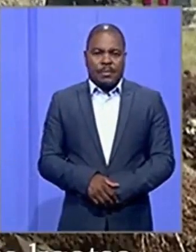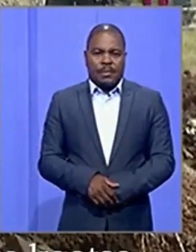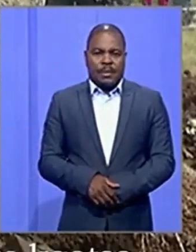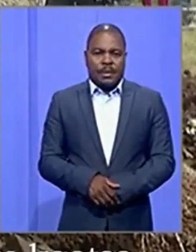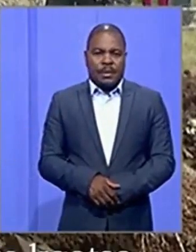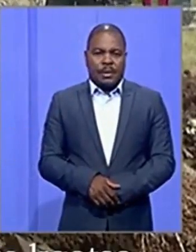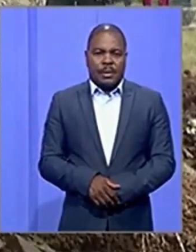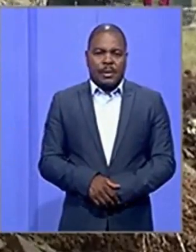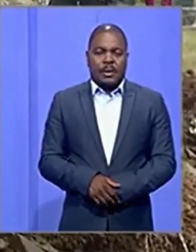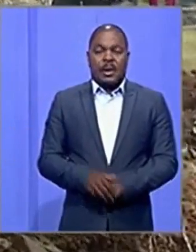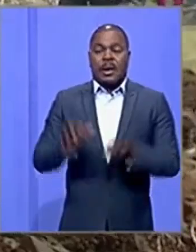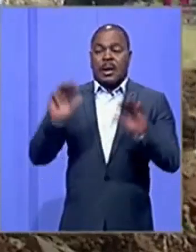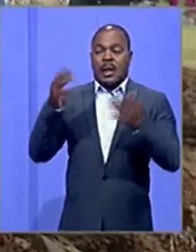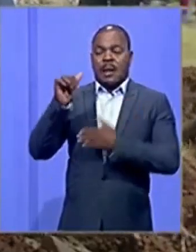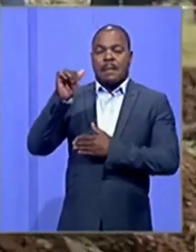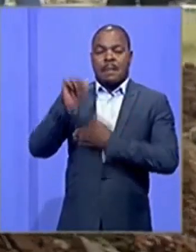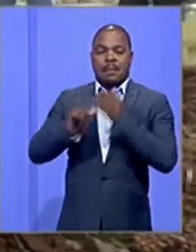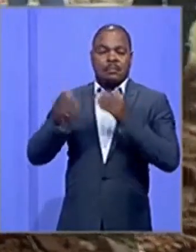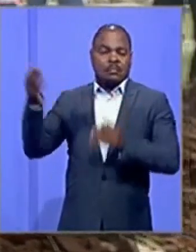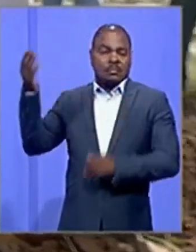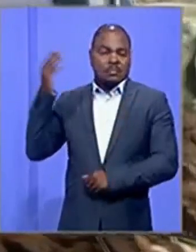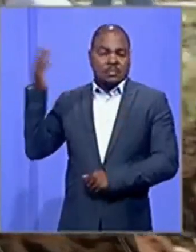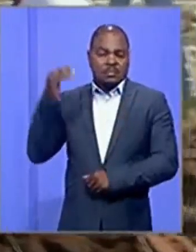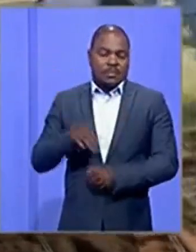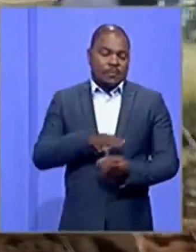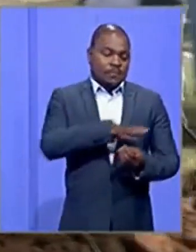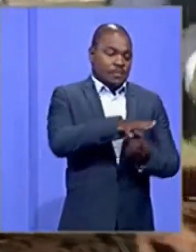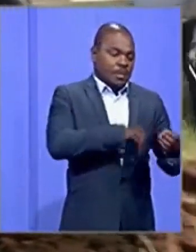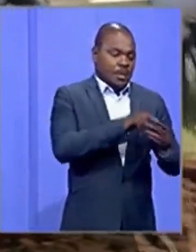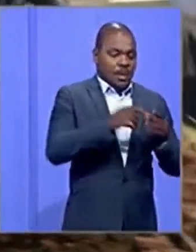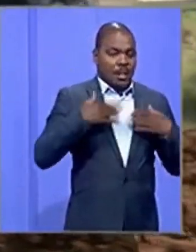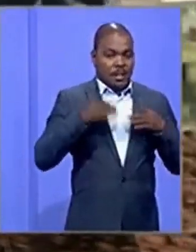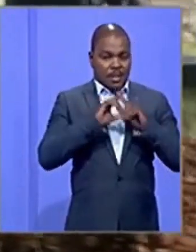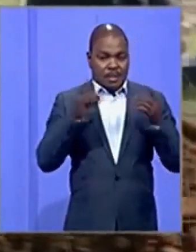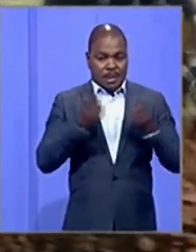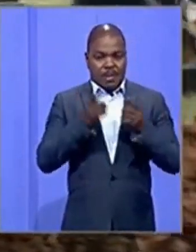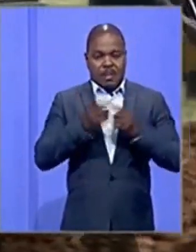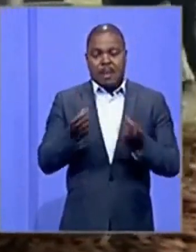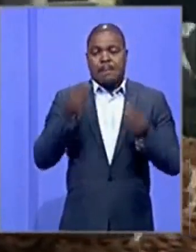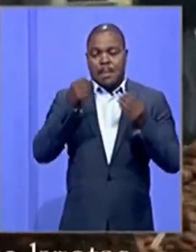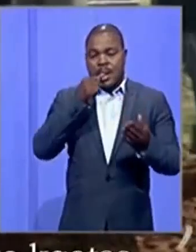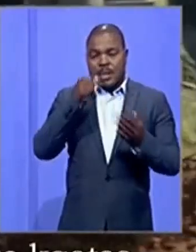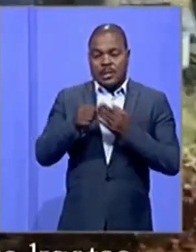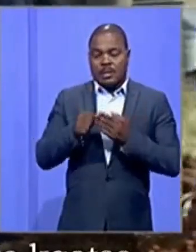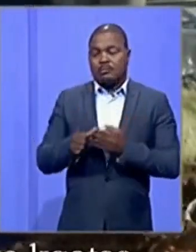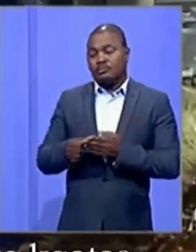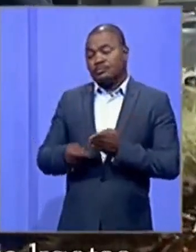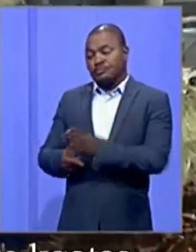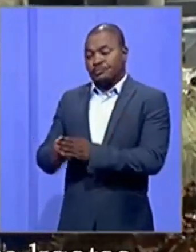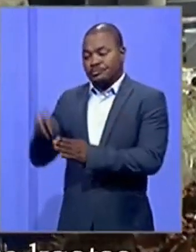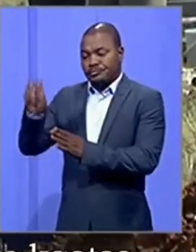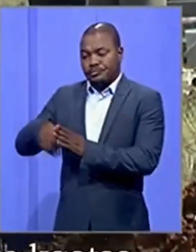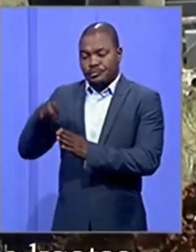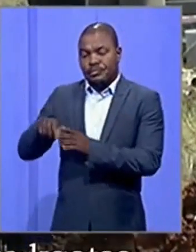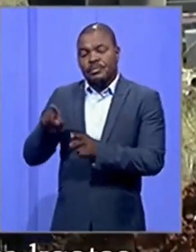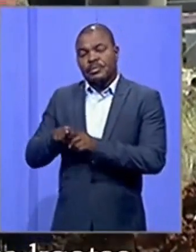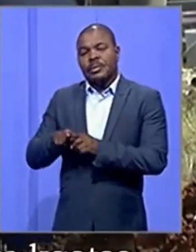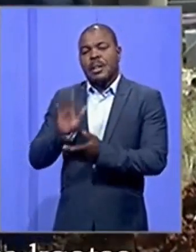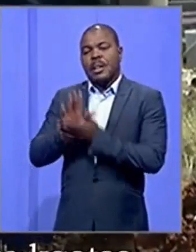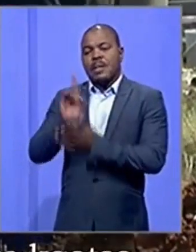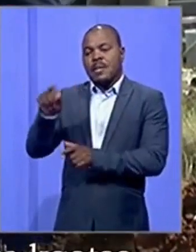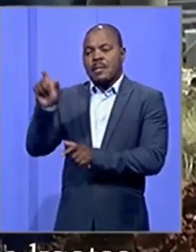Mo dikgweding di le 9 tse di fetileng ba lelapa le lefapha la pholo mo profenseng ba reboletswe lekwalotetla go epolola baswi ba le 11